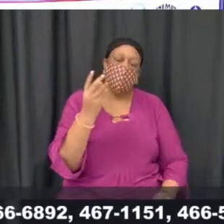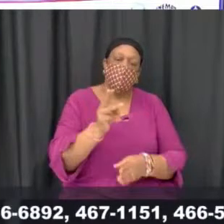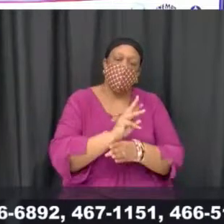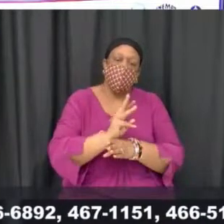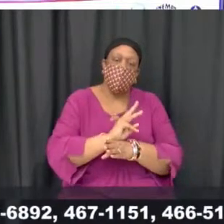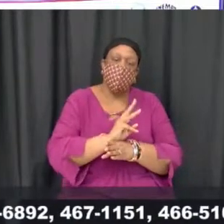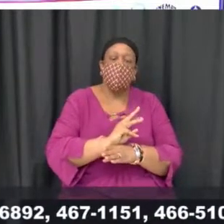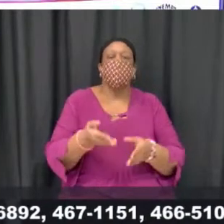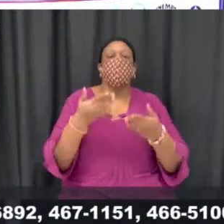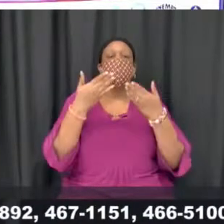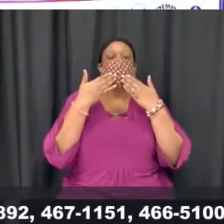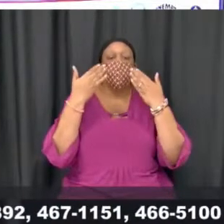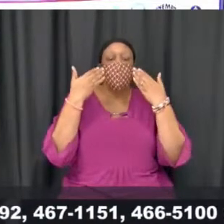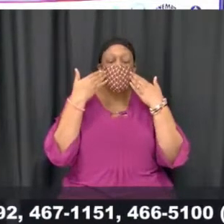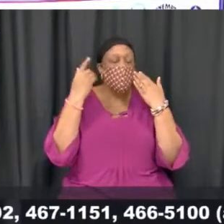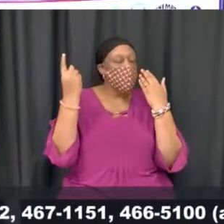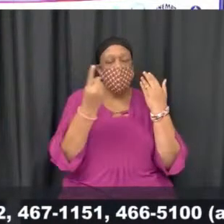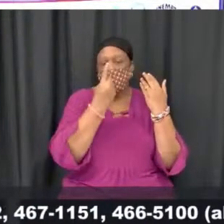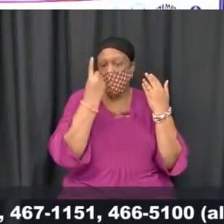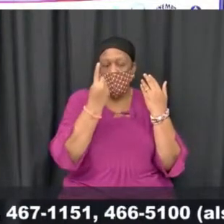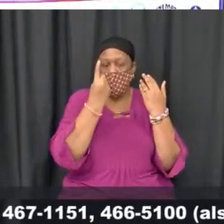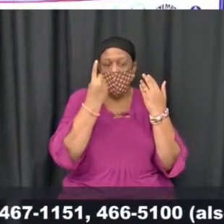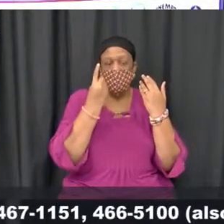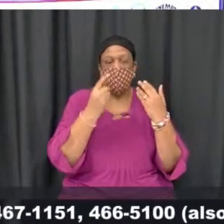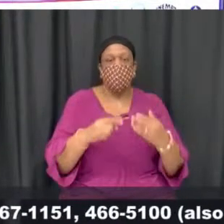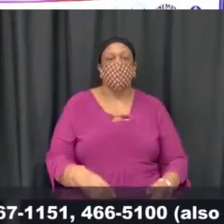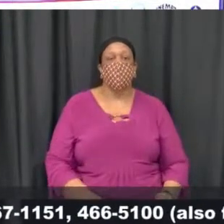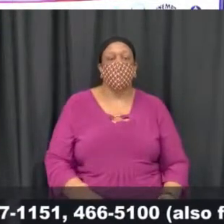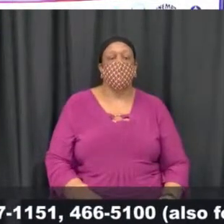her nose or mouth when indoor